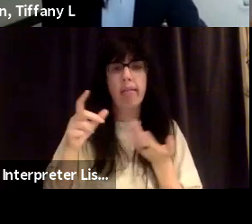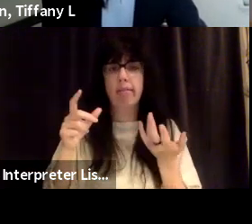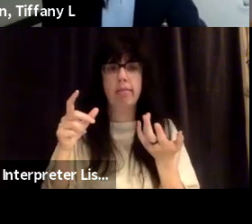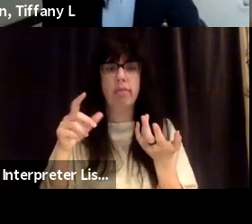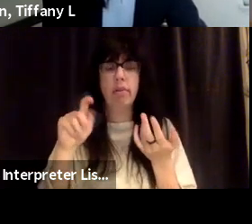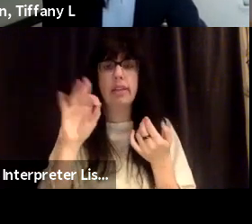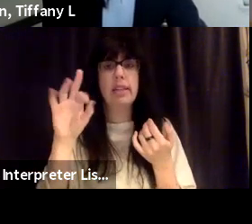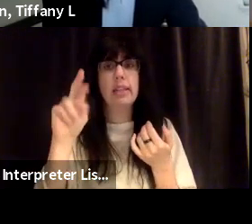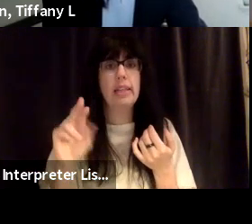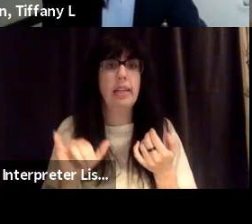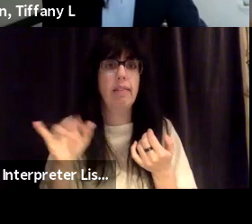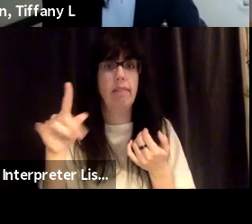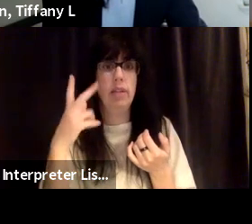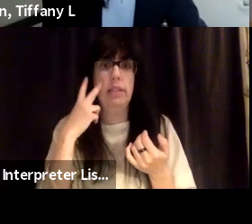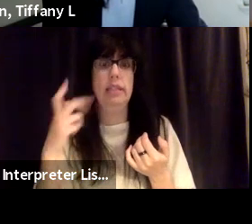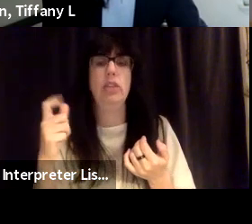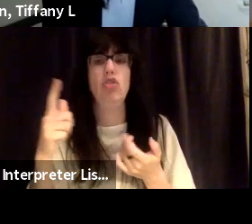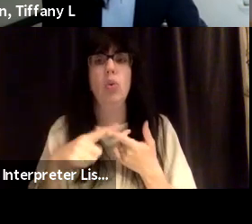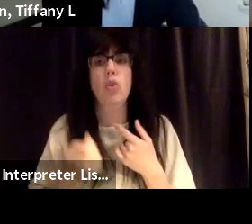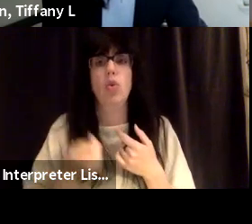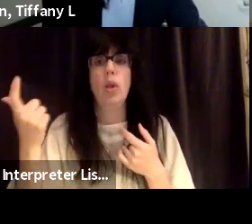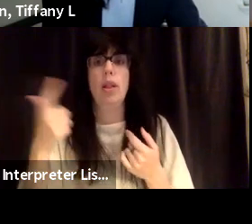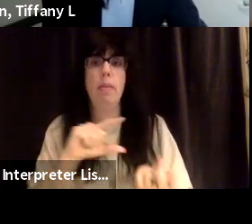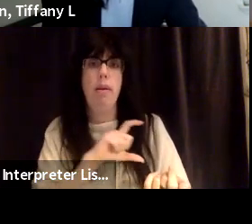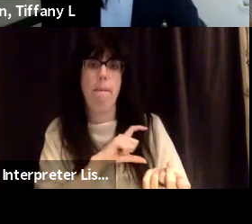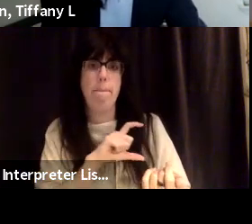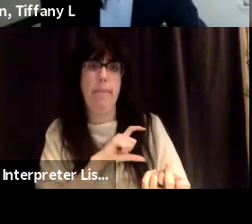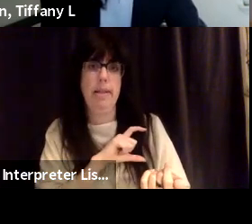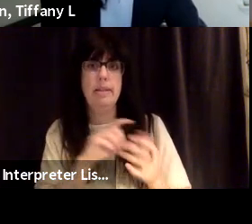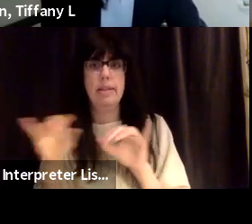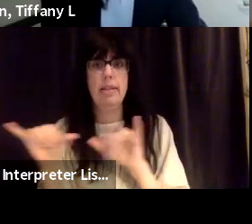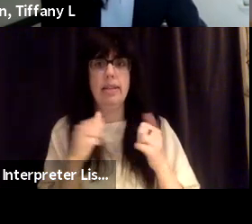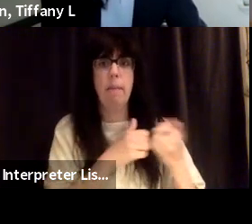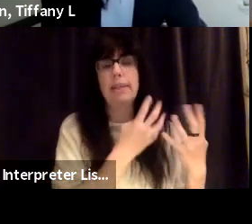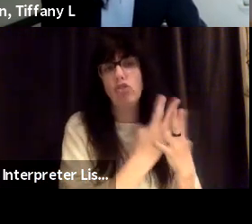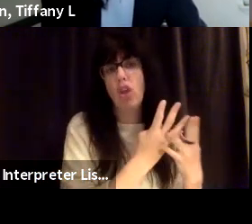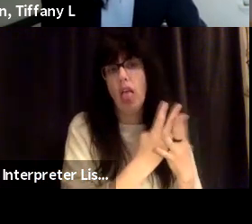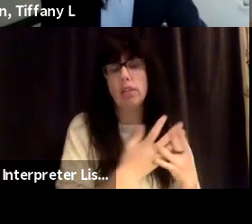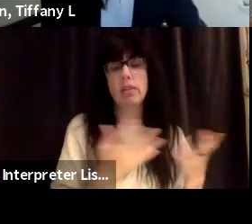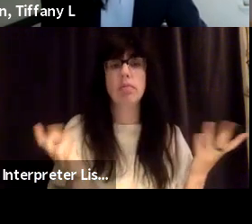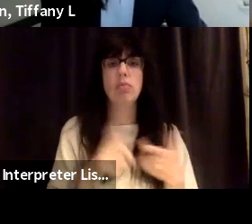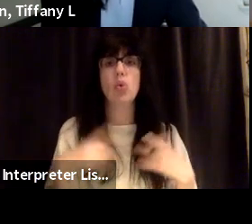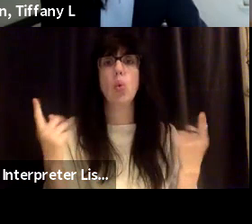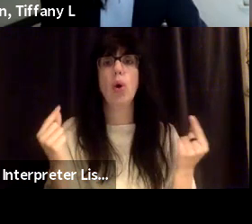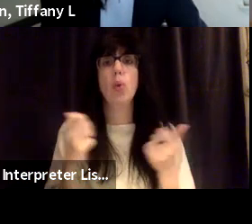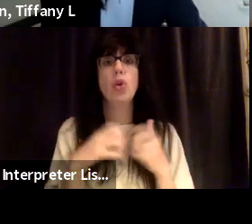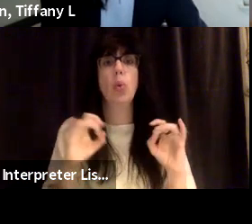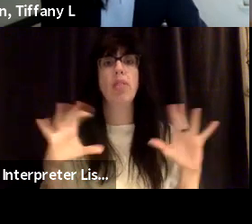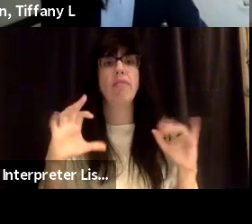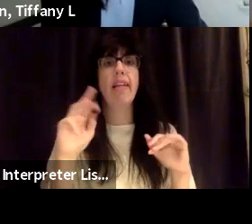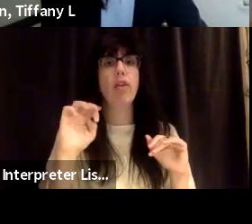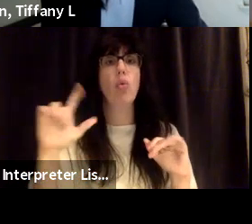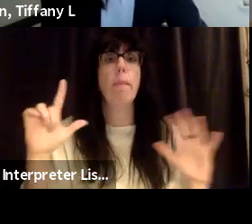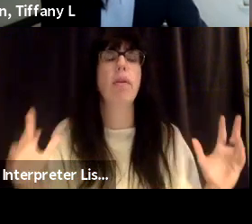further. She'll read her platform. She wants to eliminate the police like she wants to eliminate jails. So what are we going to do with violent criminals? When a guy